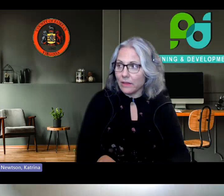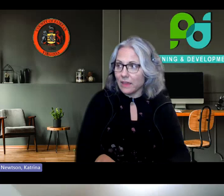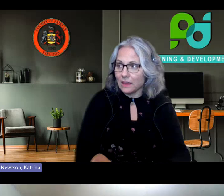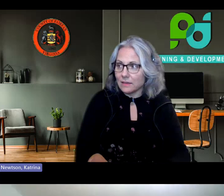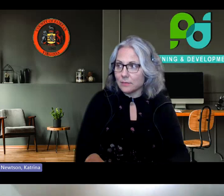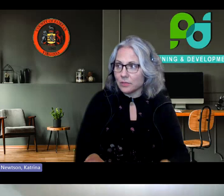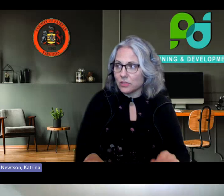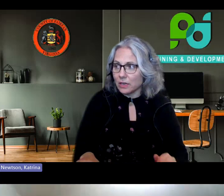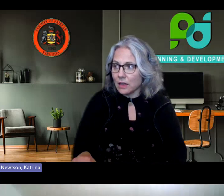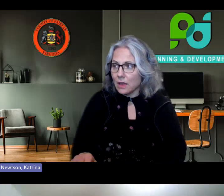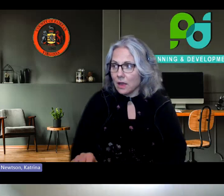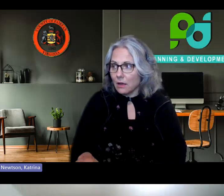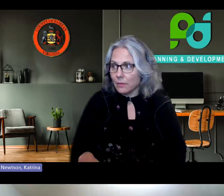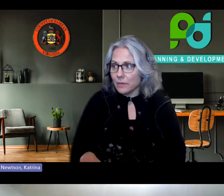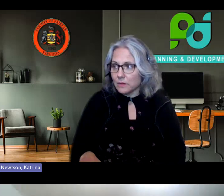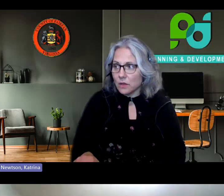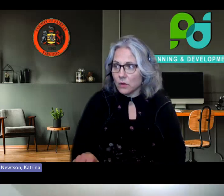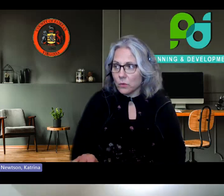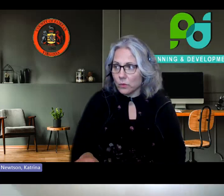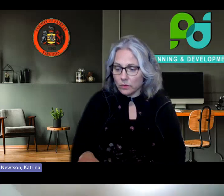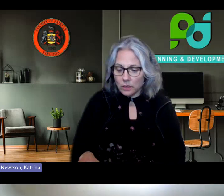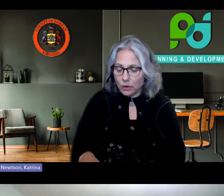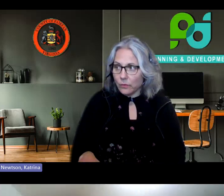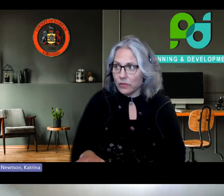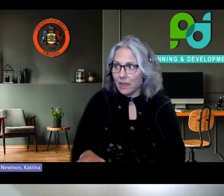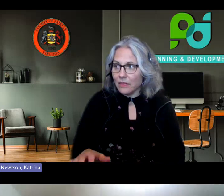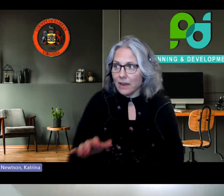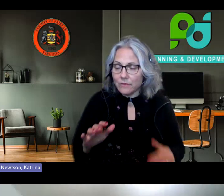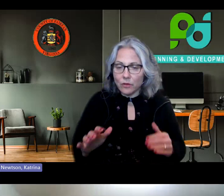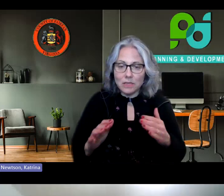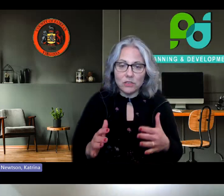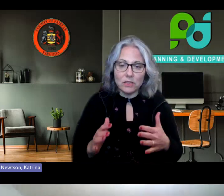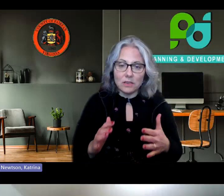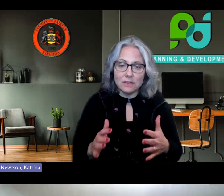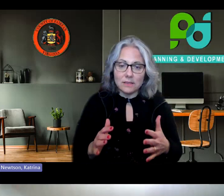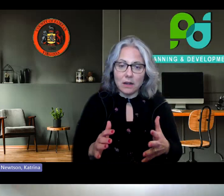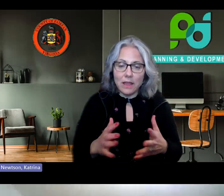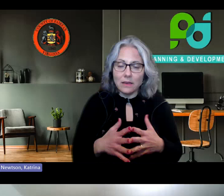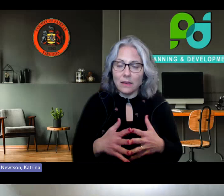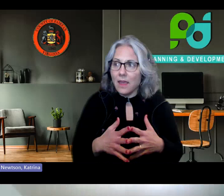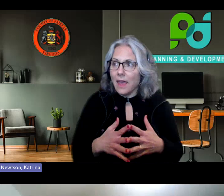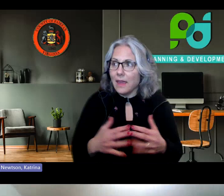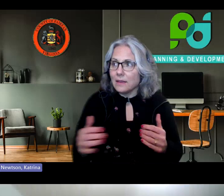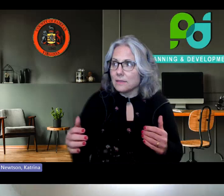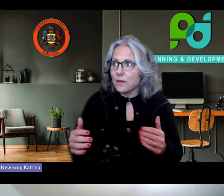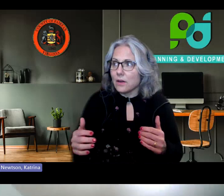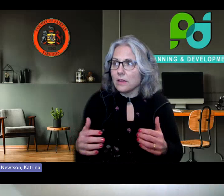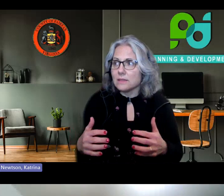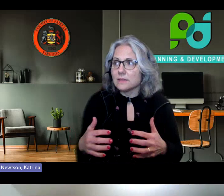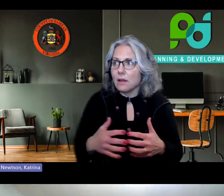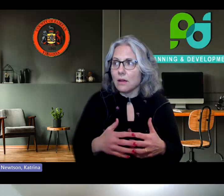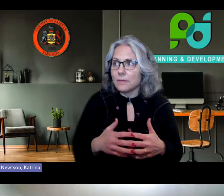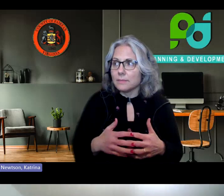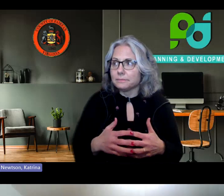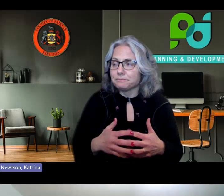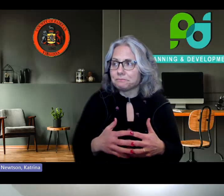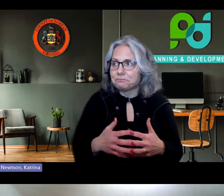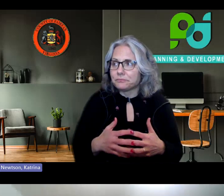Okay, great, thanks, appreciate it. So you know, that information is there, and as far as